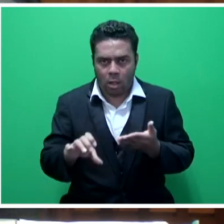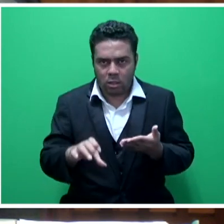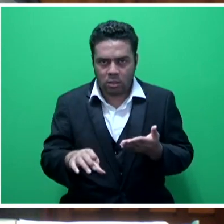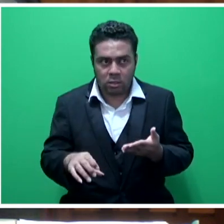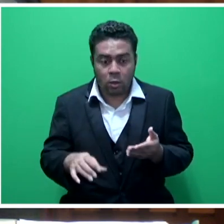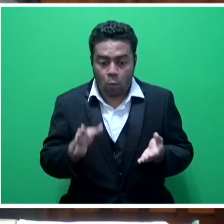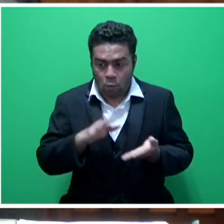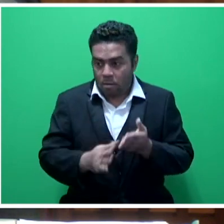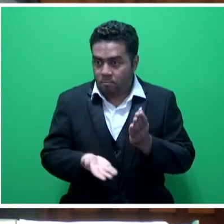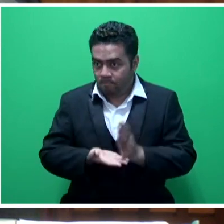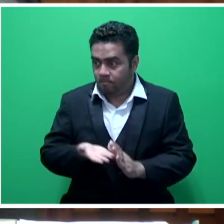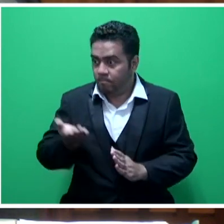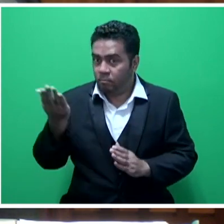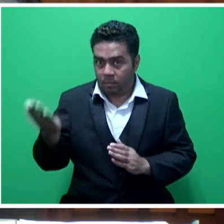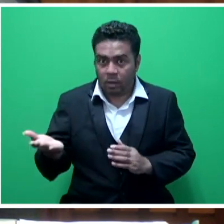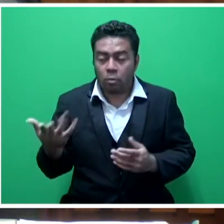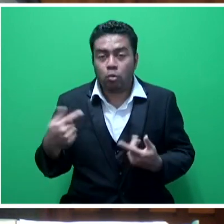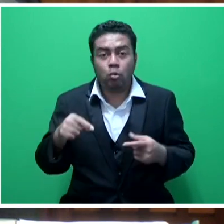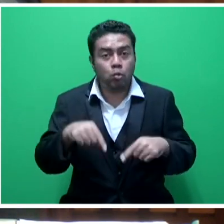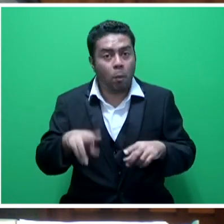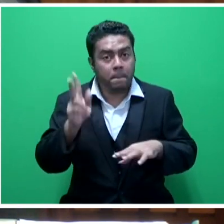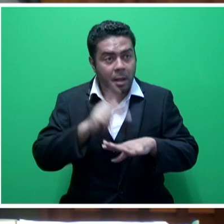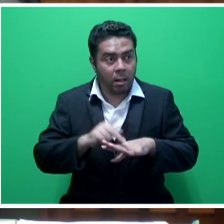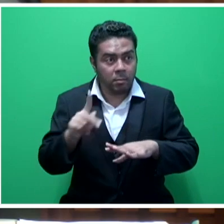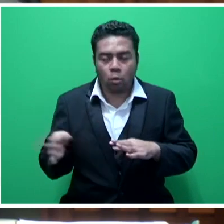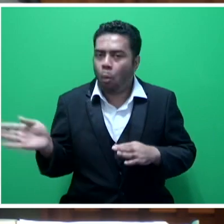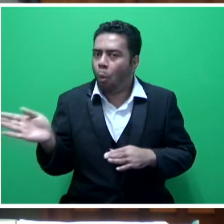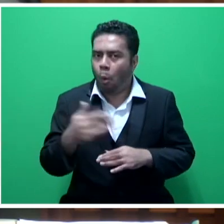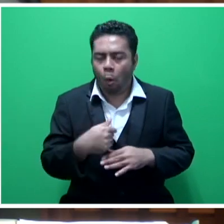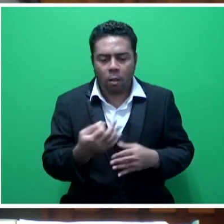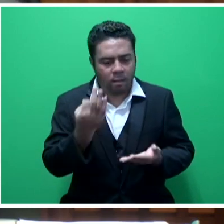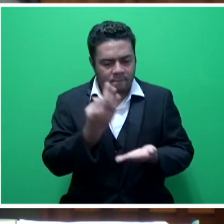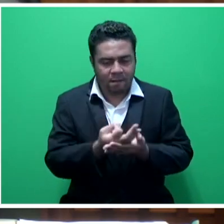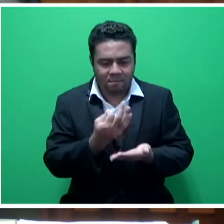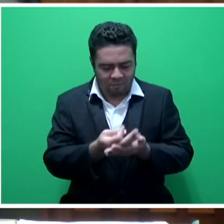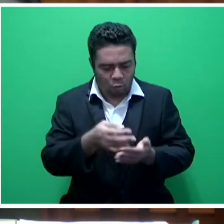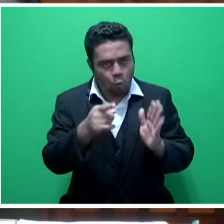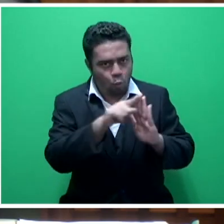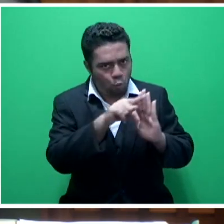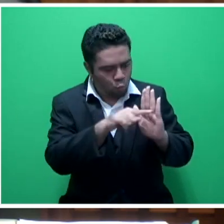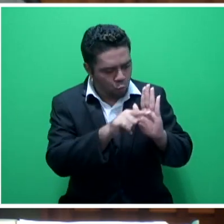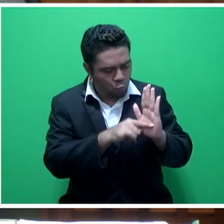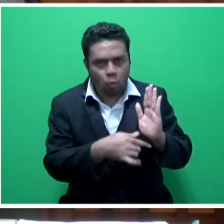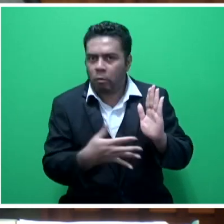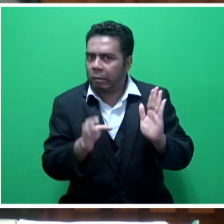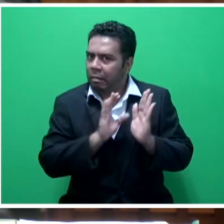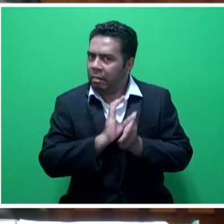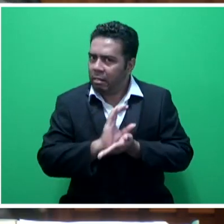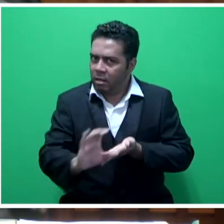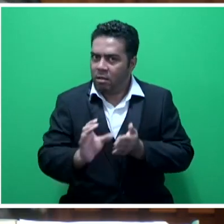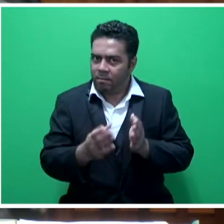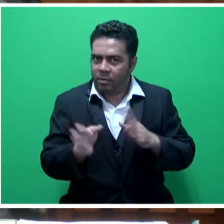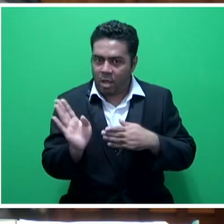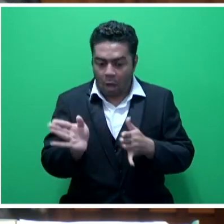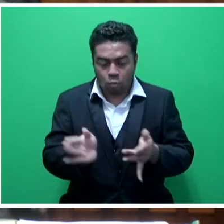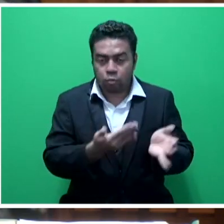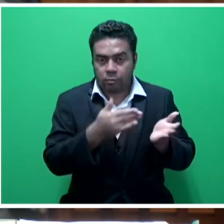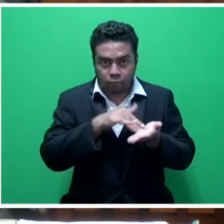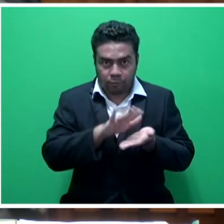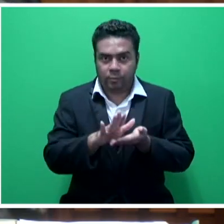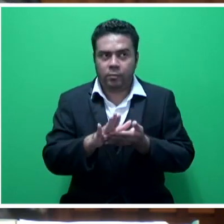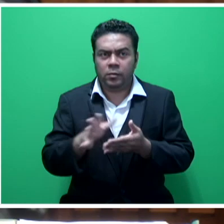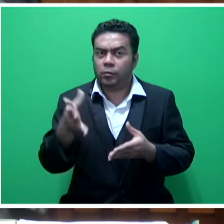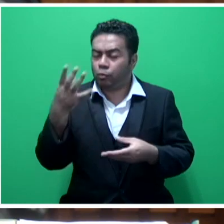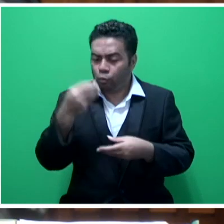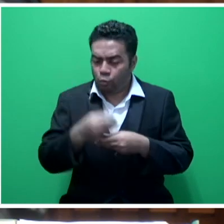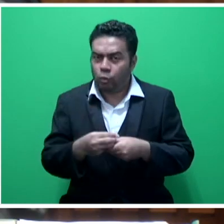we presented the package to Parliament, all the financials were clearly laid out. The motion was approved unanimously. For one brief